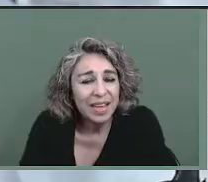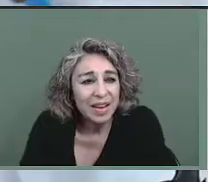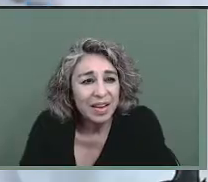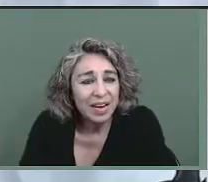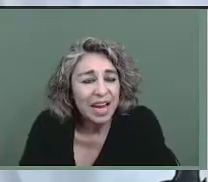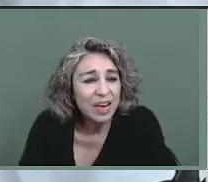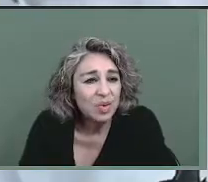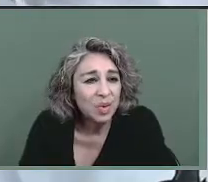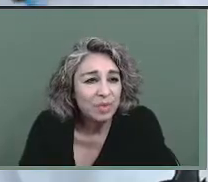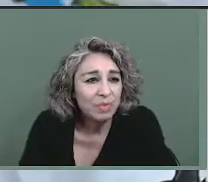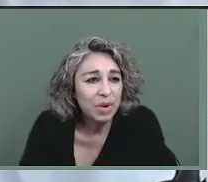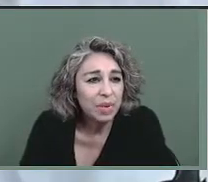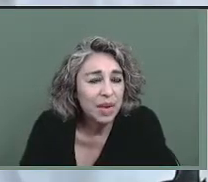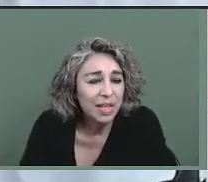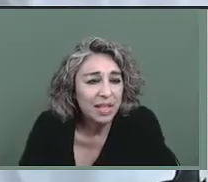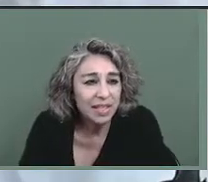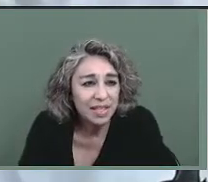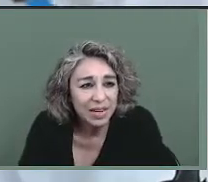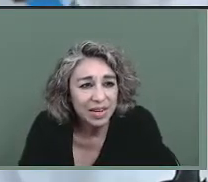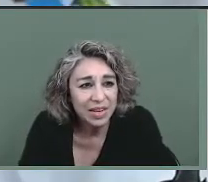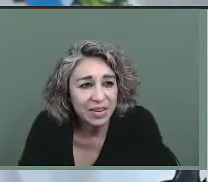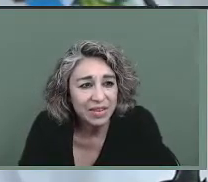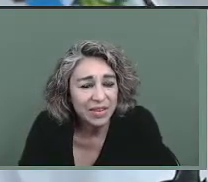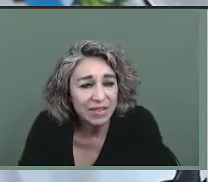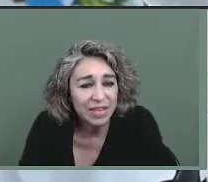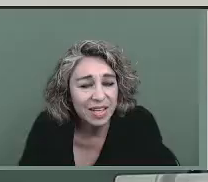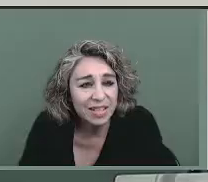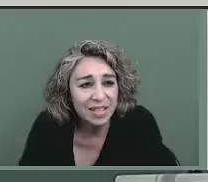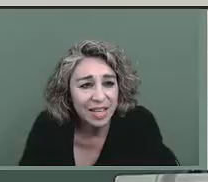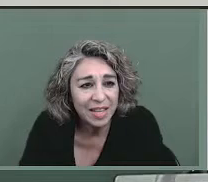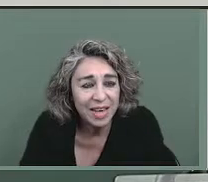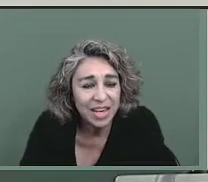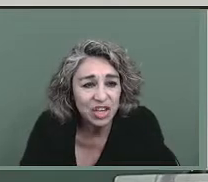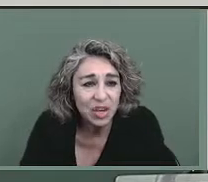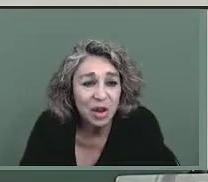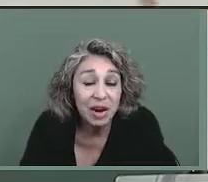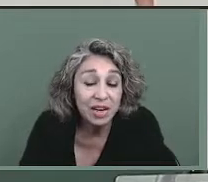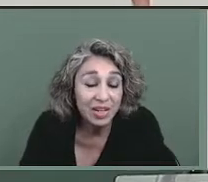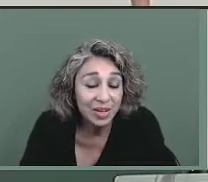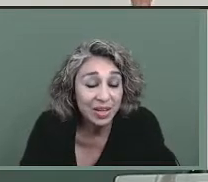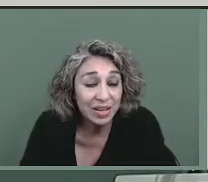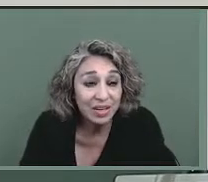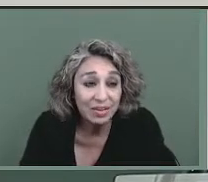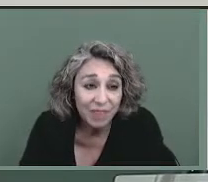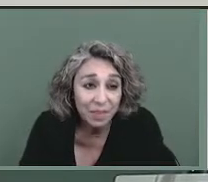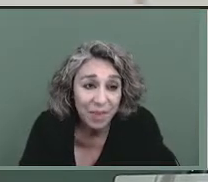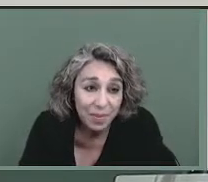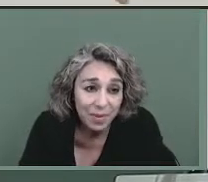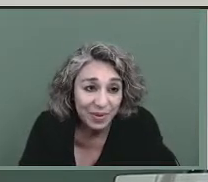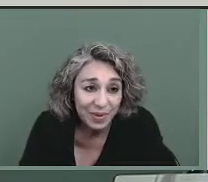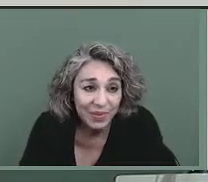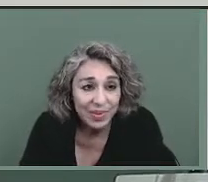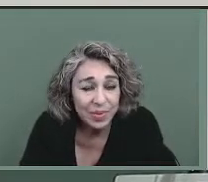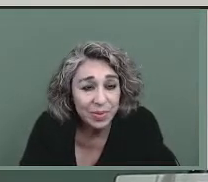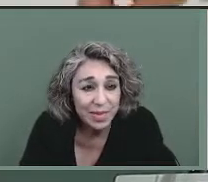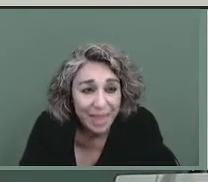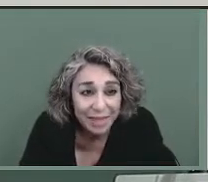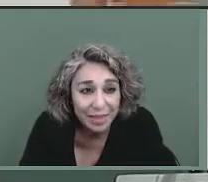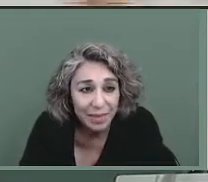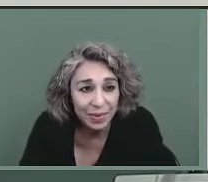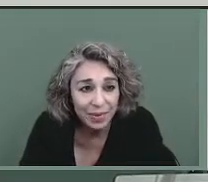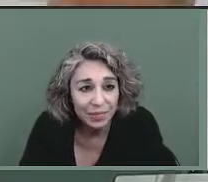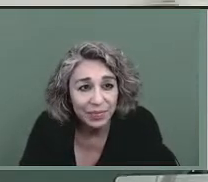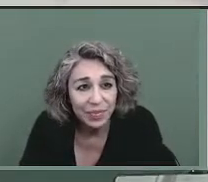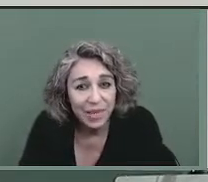And now we put them all in the Secretary of Defense and the National Guard to defend the people, to protect